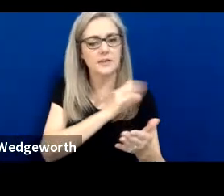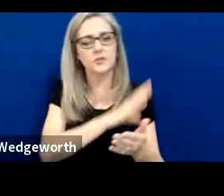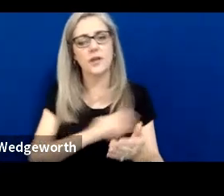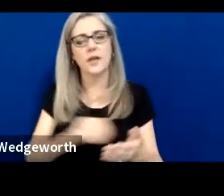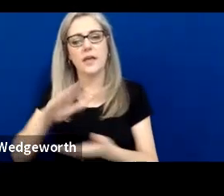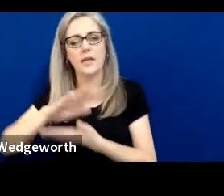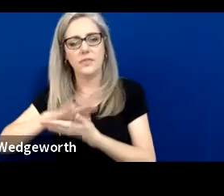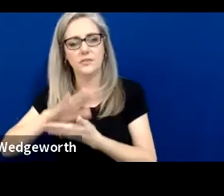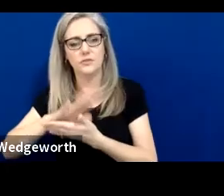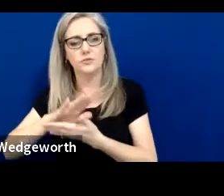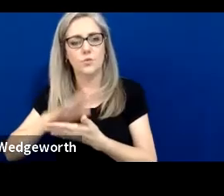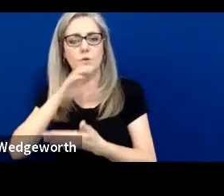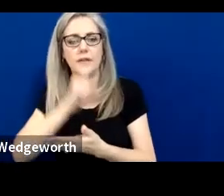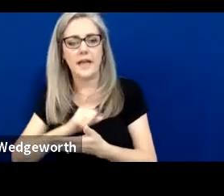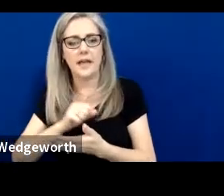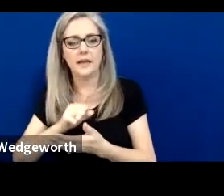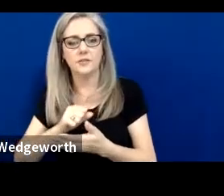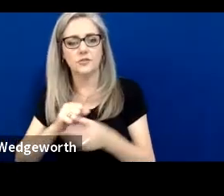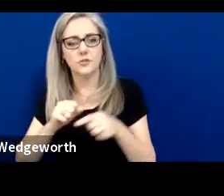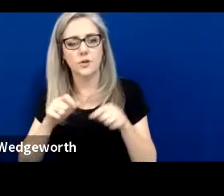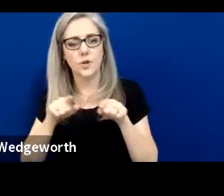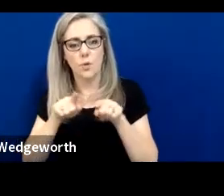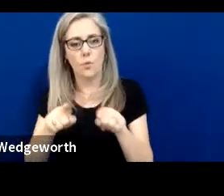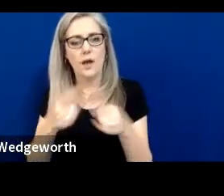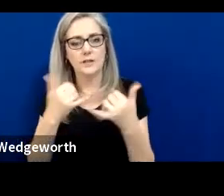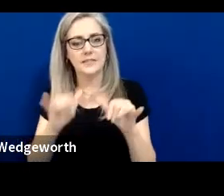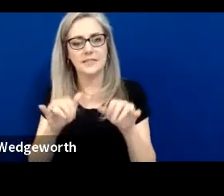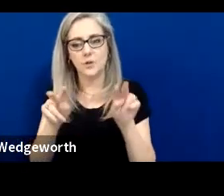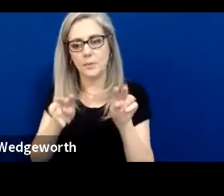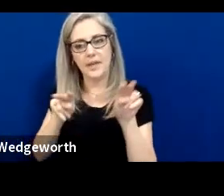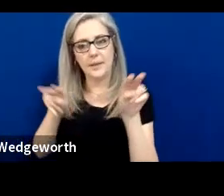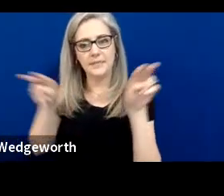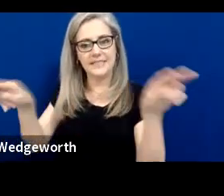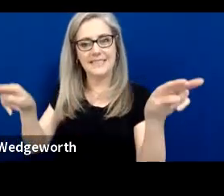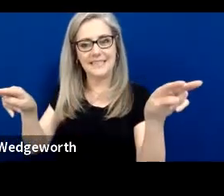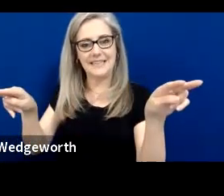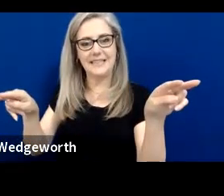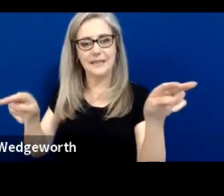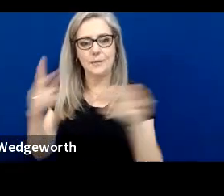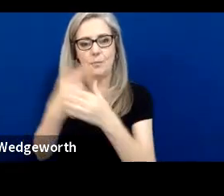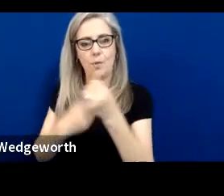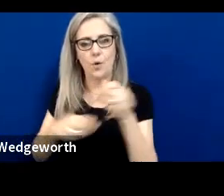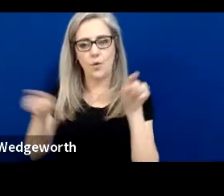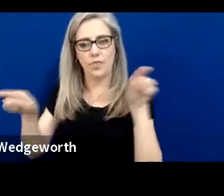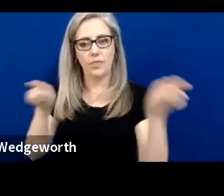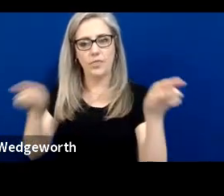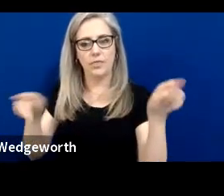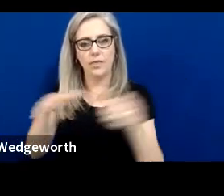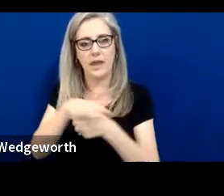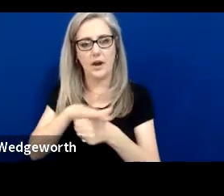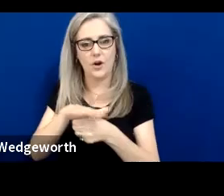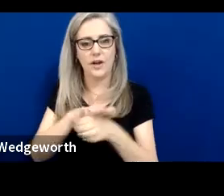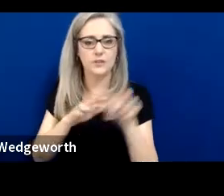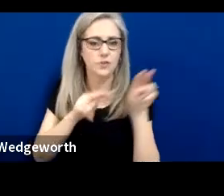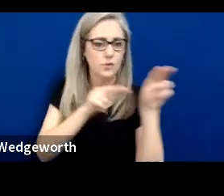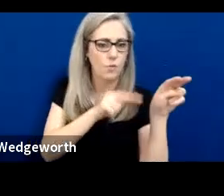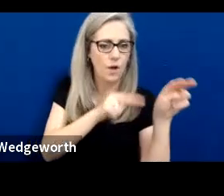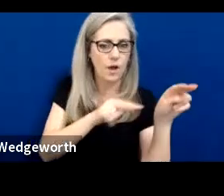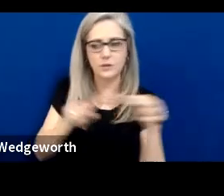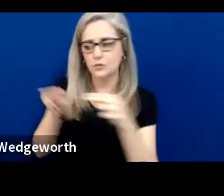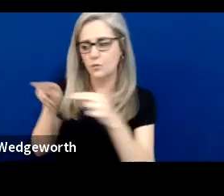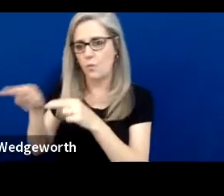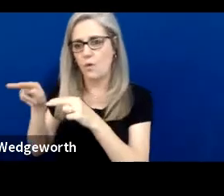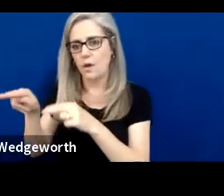still maintaining sight lines and visibilities for the supervision that'll be out watching and taking care of the